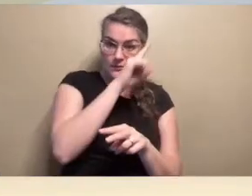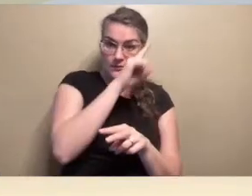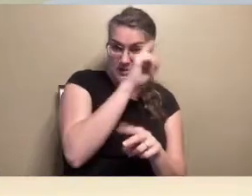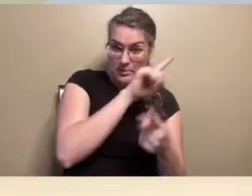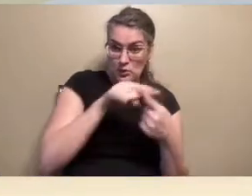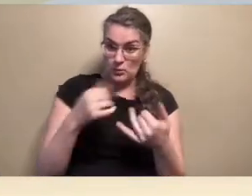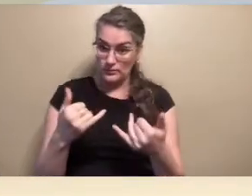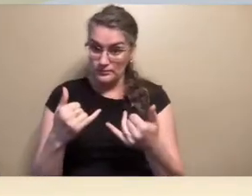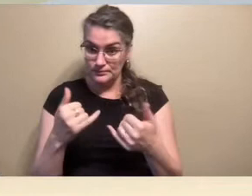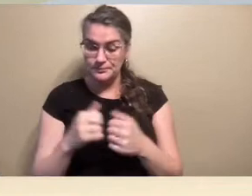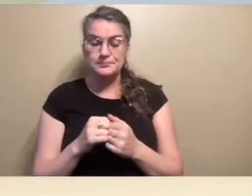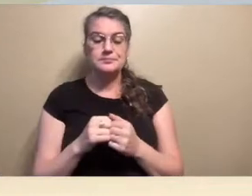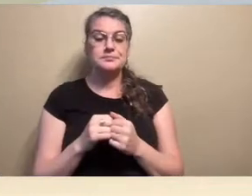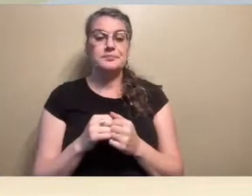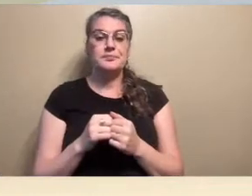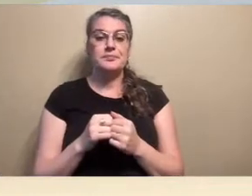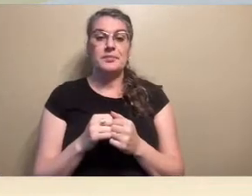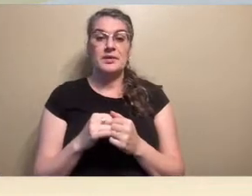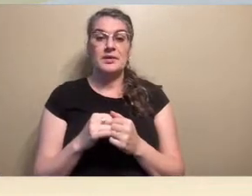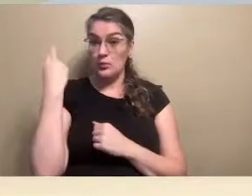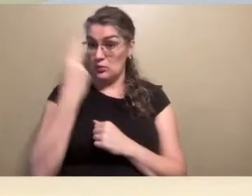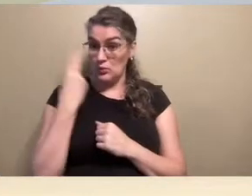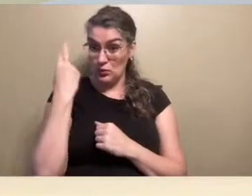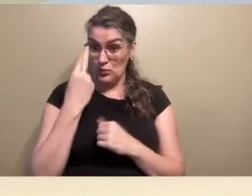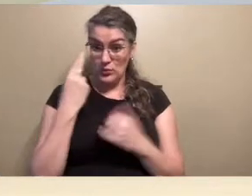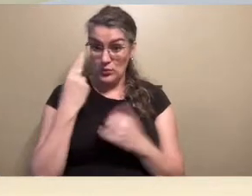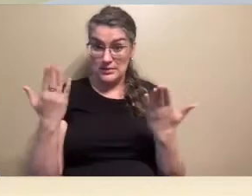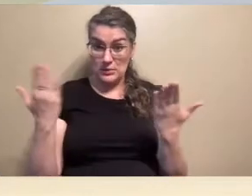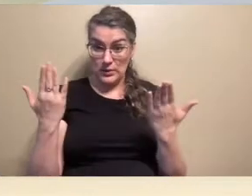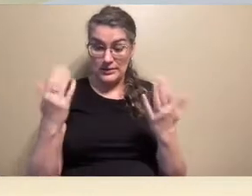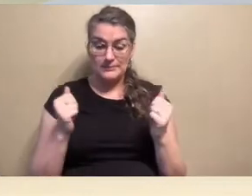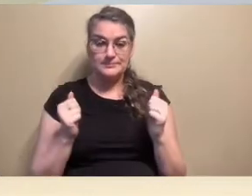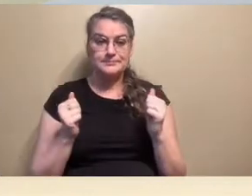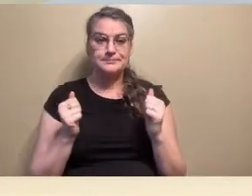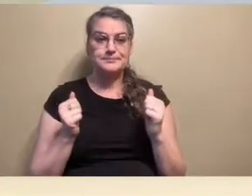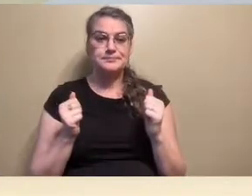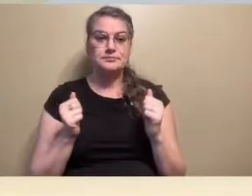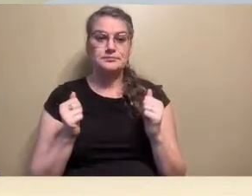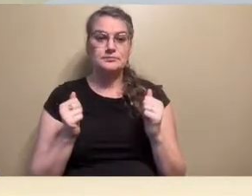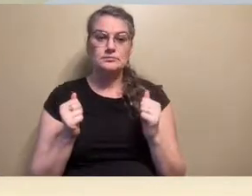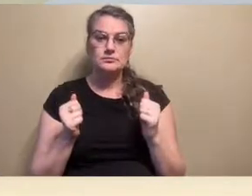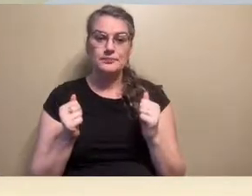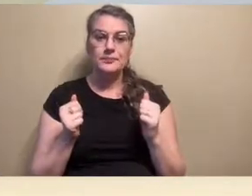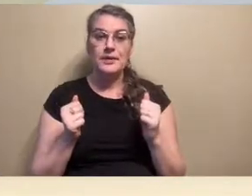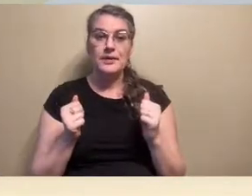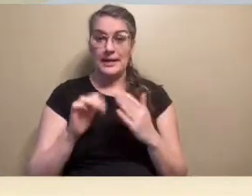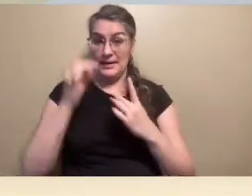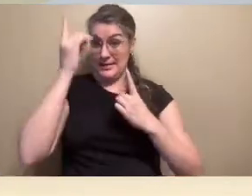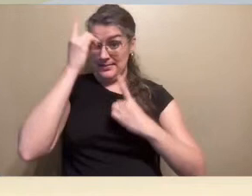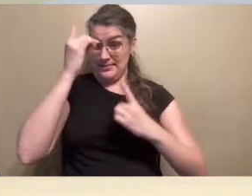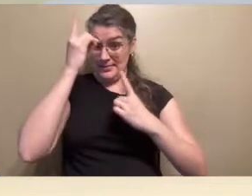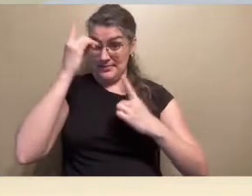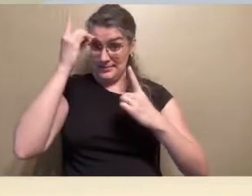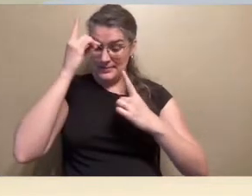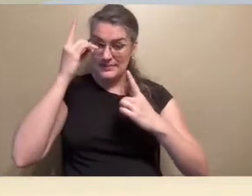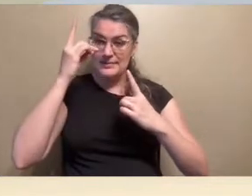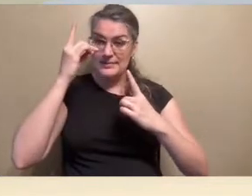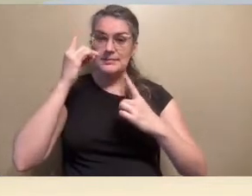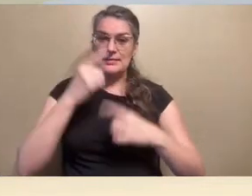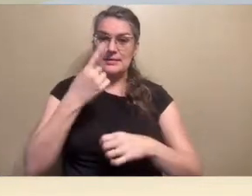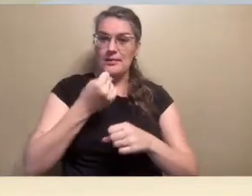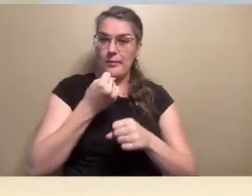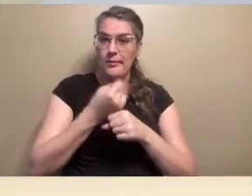and we've learned about how the disease can transmit over the last year and a half.